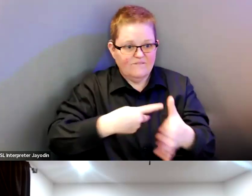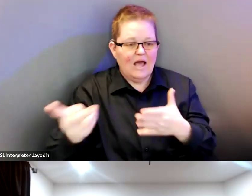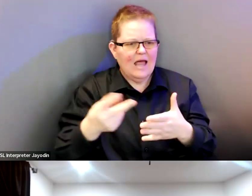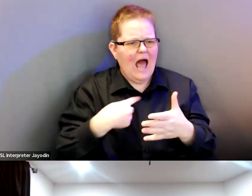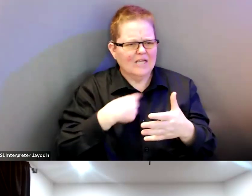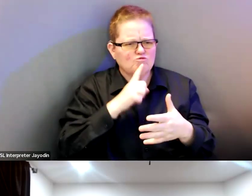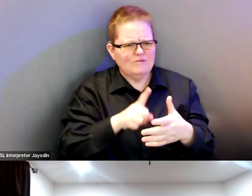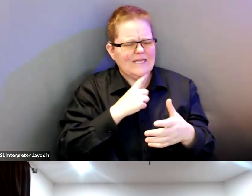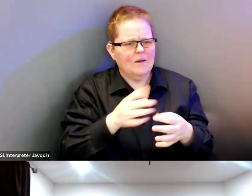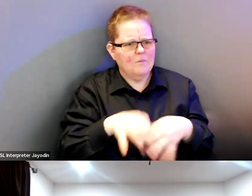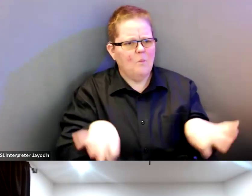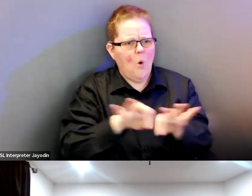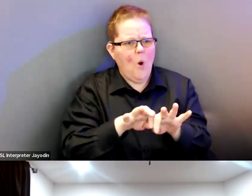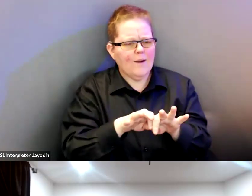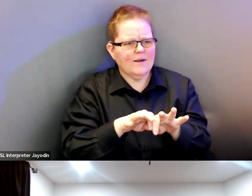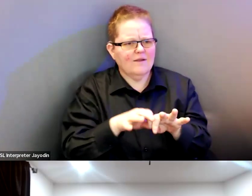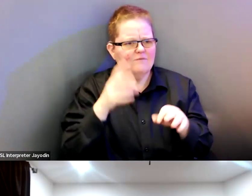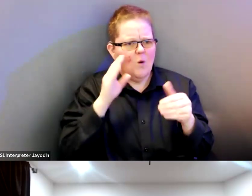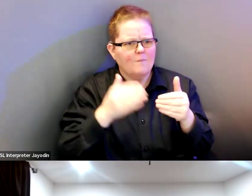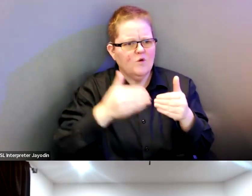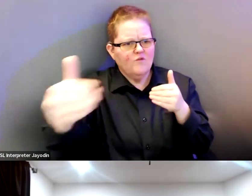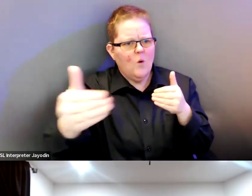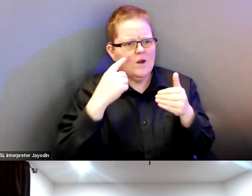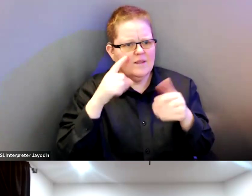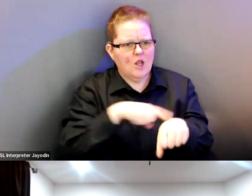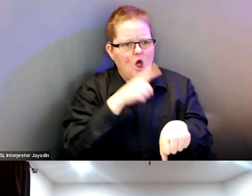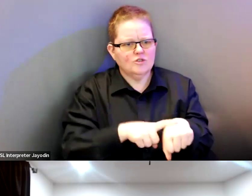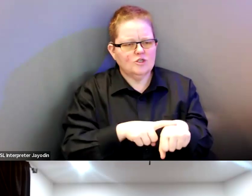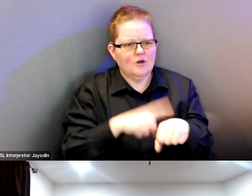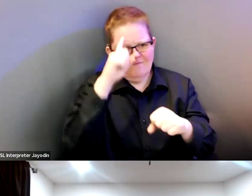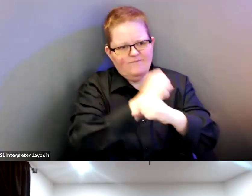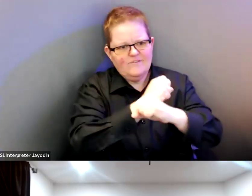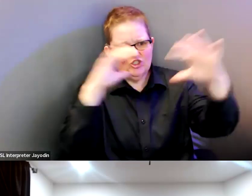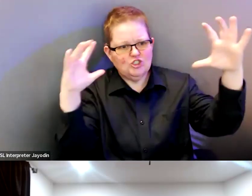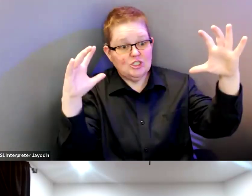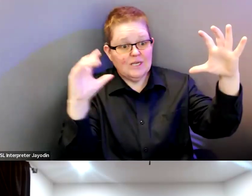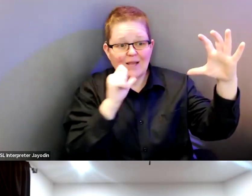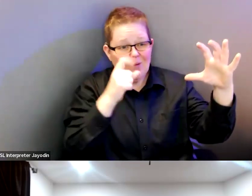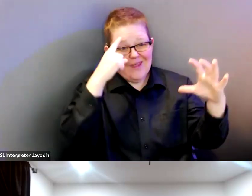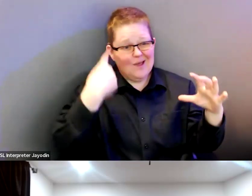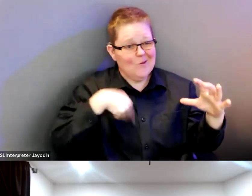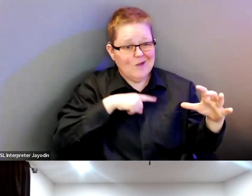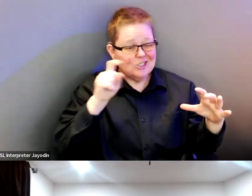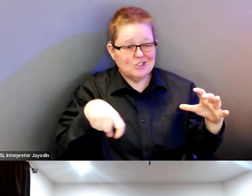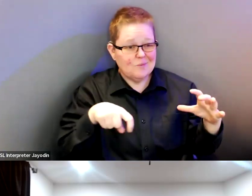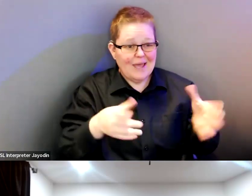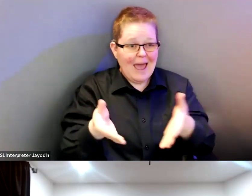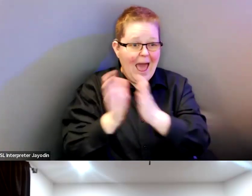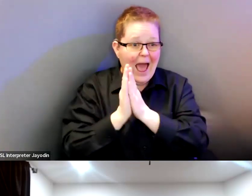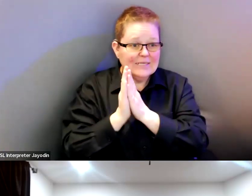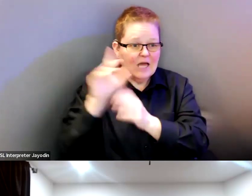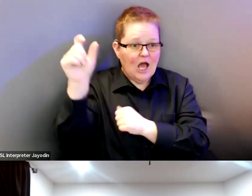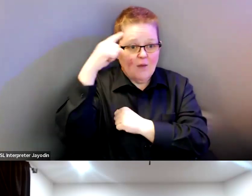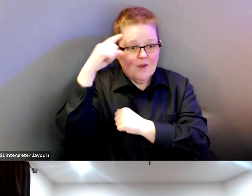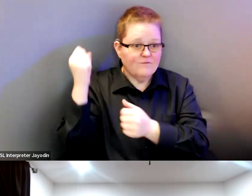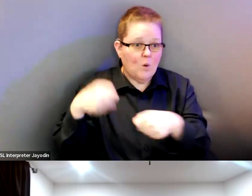point for moving forward in the long-term vision. So, and I don't think we should be asking government for permission to publish this.